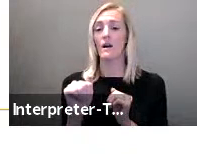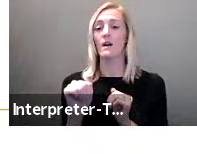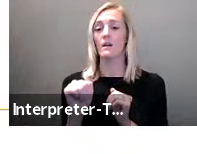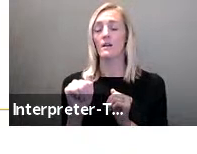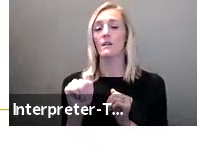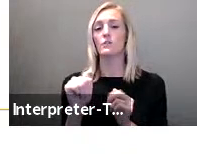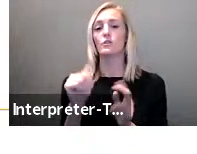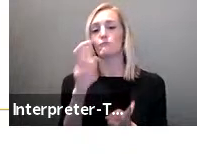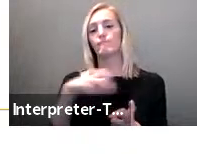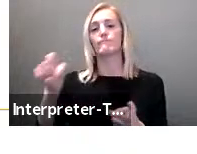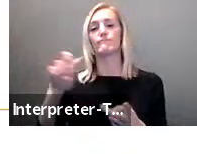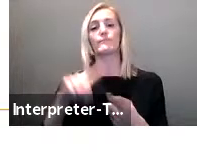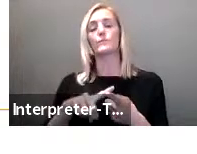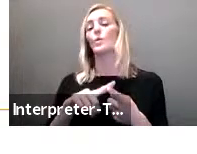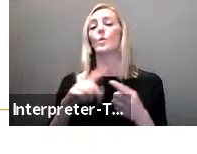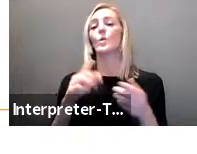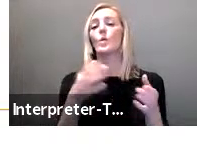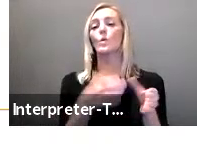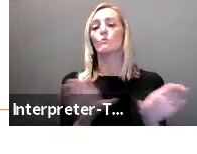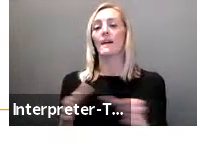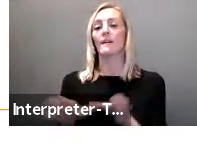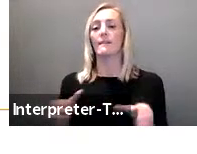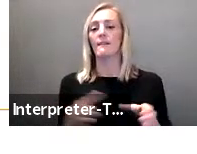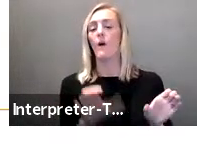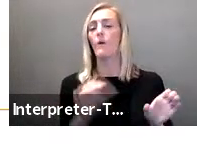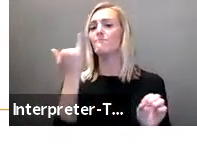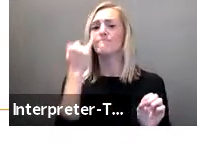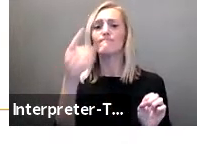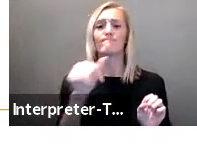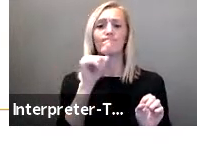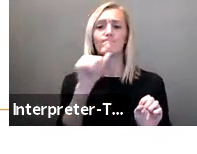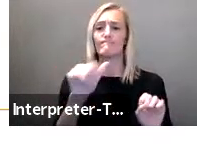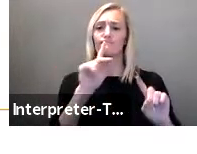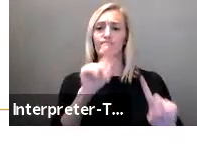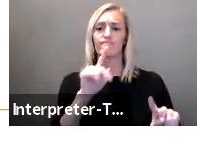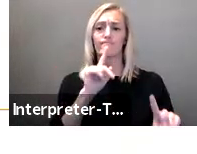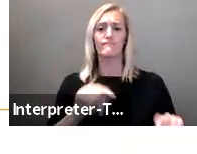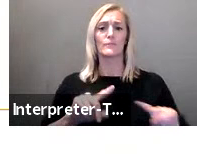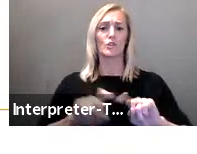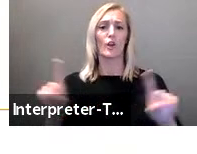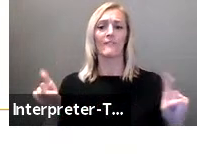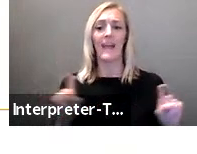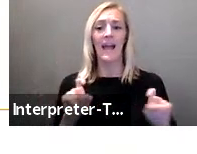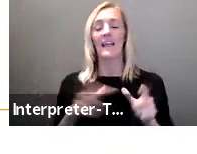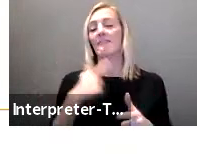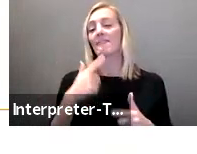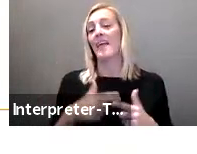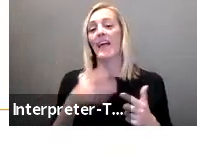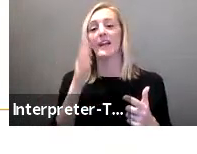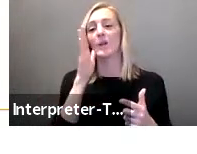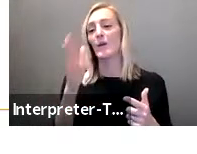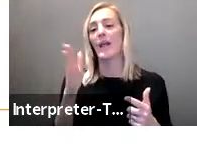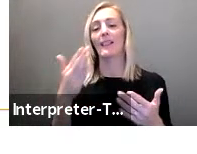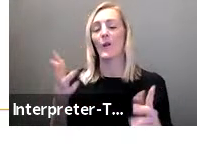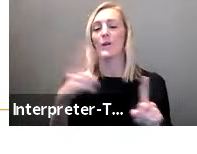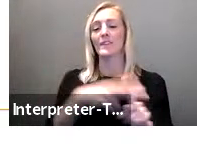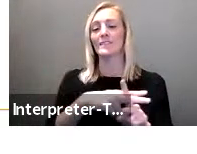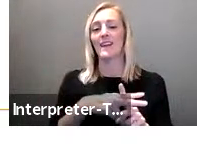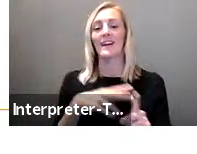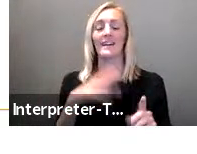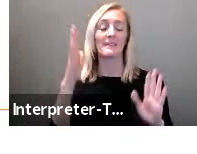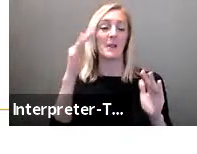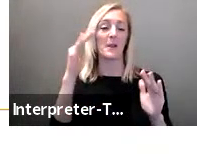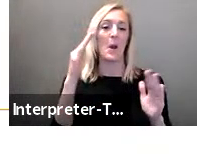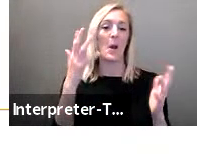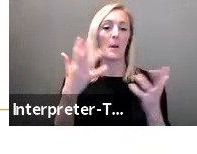assigned you based on your survey response. If you didn't complete the survey, you're going to kind of be randomly assigned, and we hope that that works